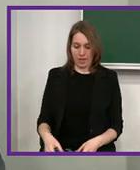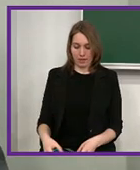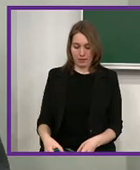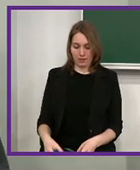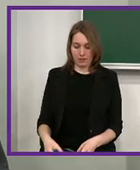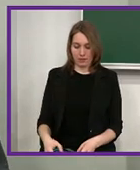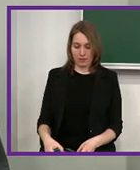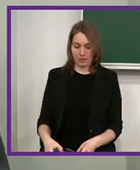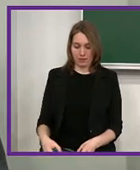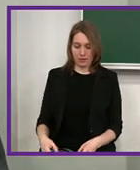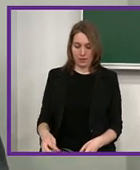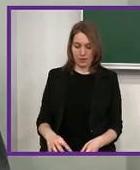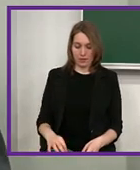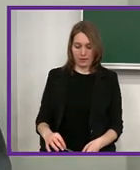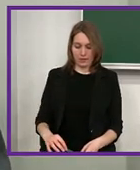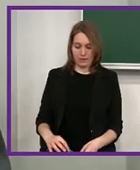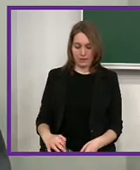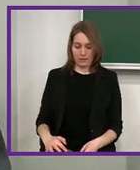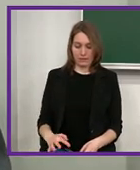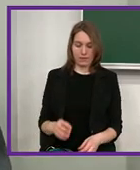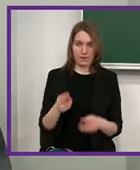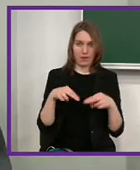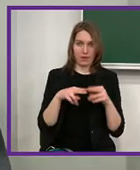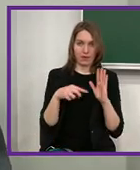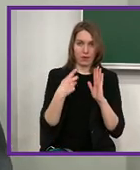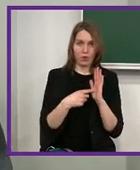with affected rights holders, were not involved.